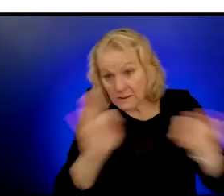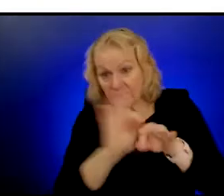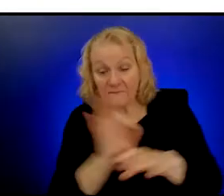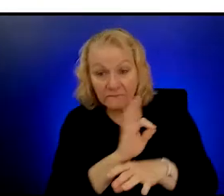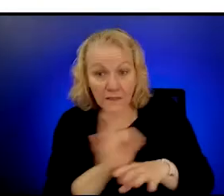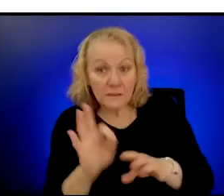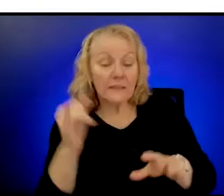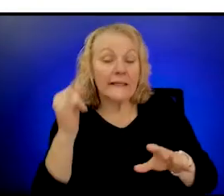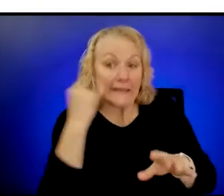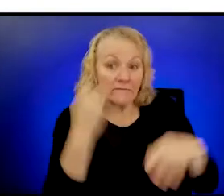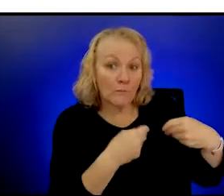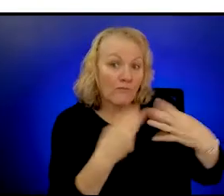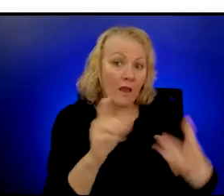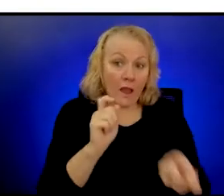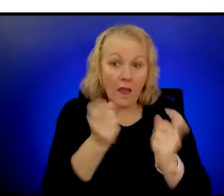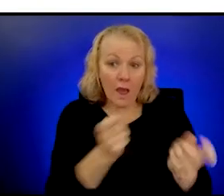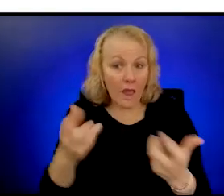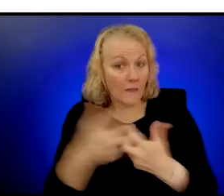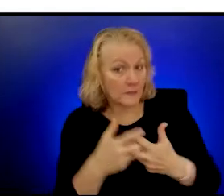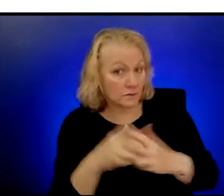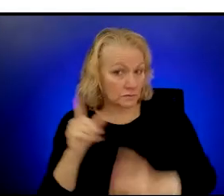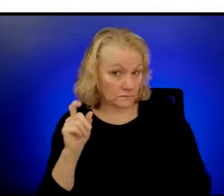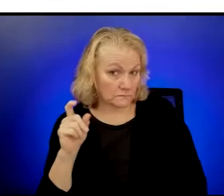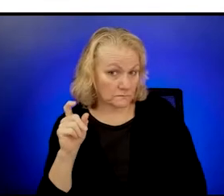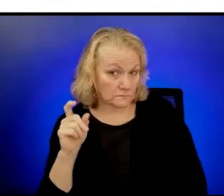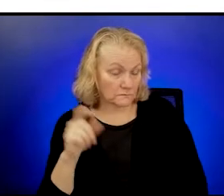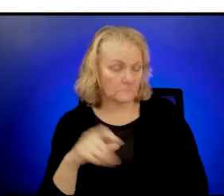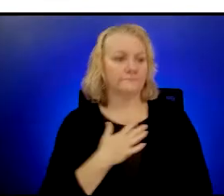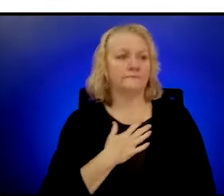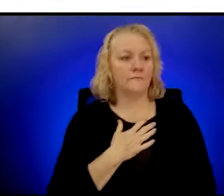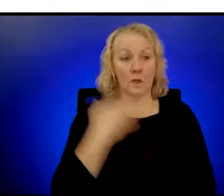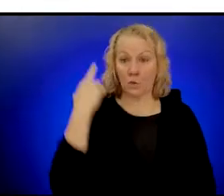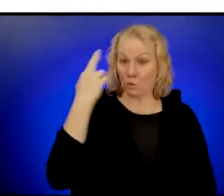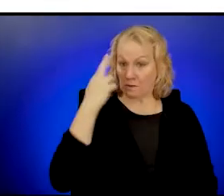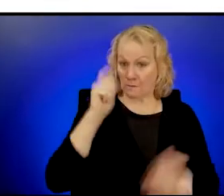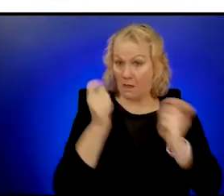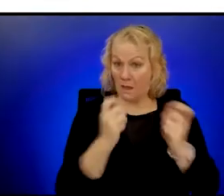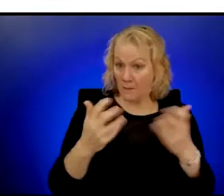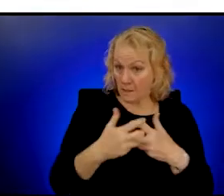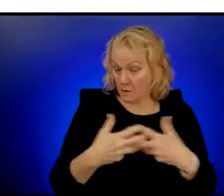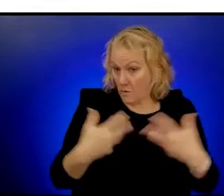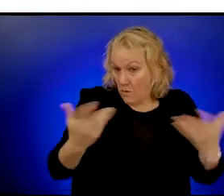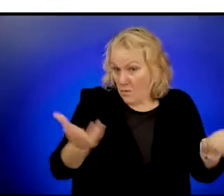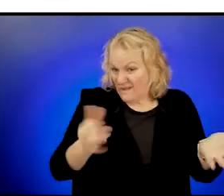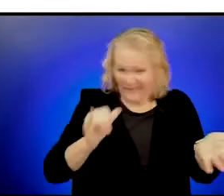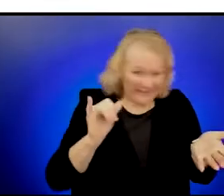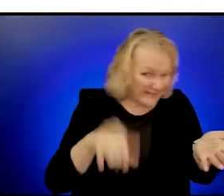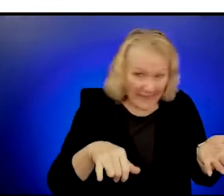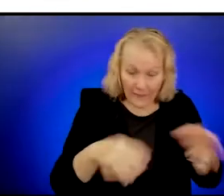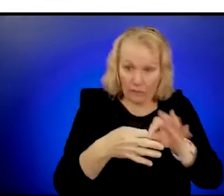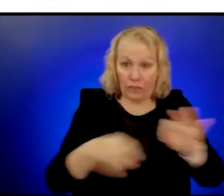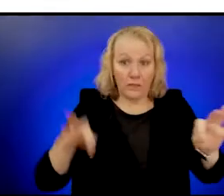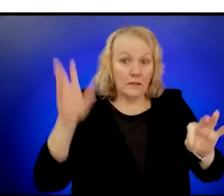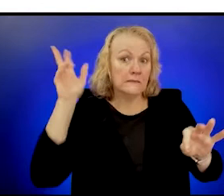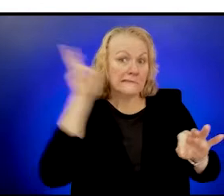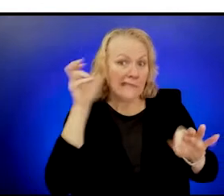a reasonable accommodation. So reasonable accommodation, what's all of that? It sounds